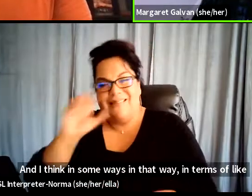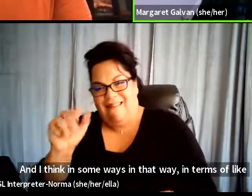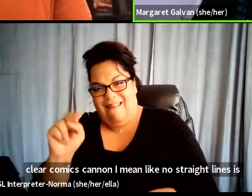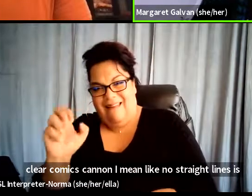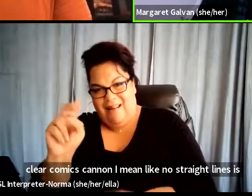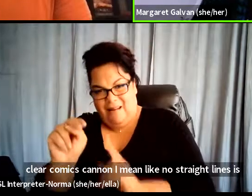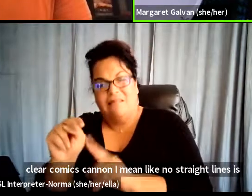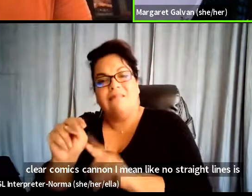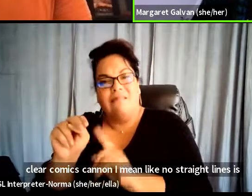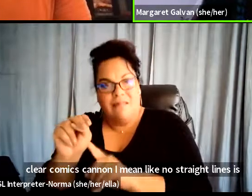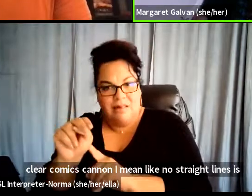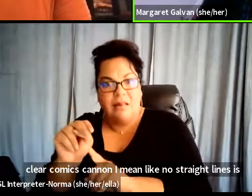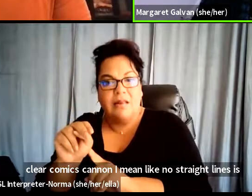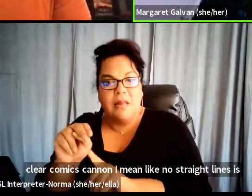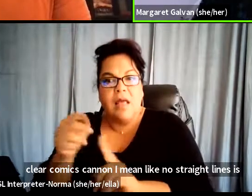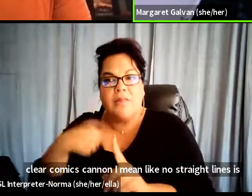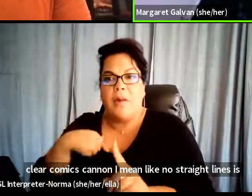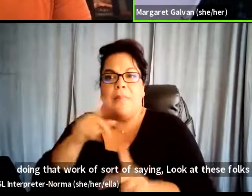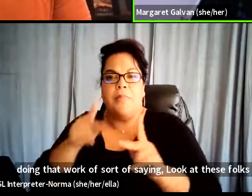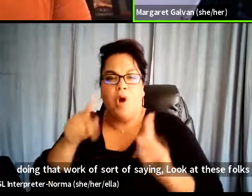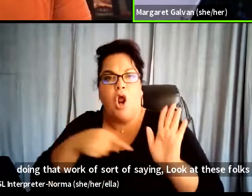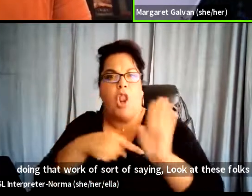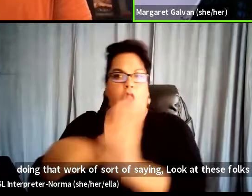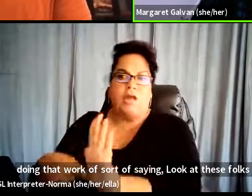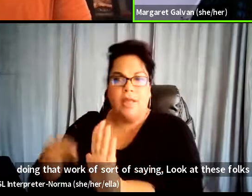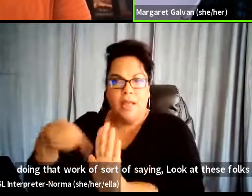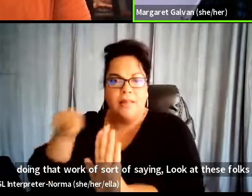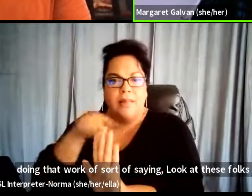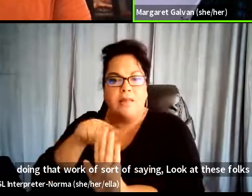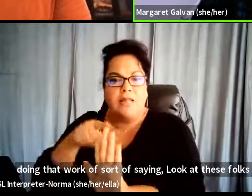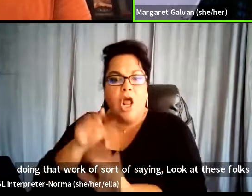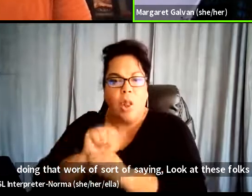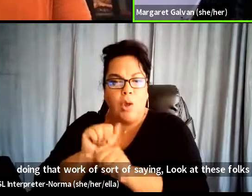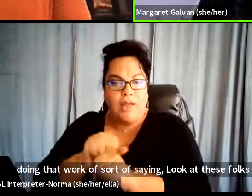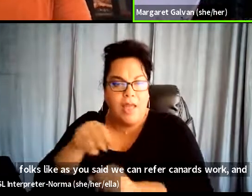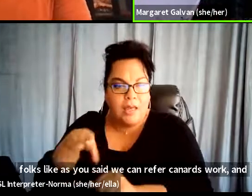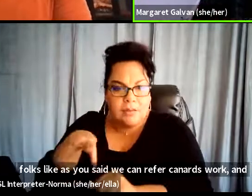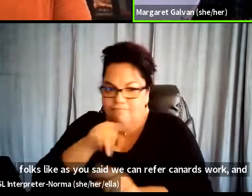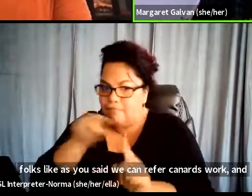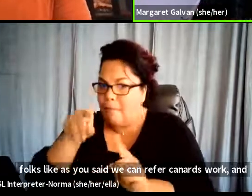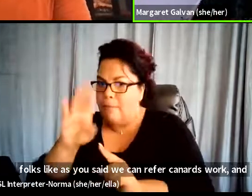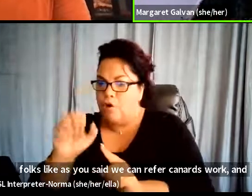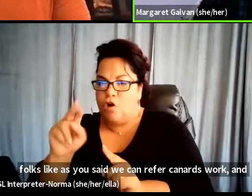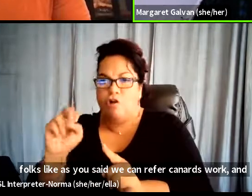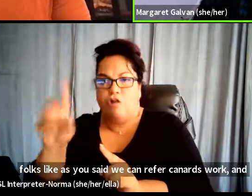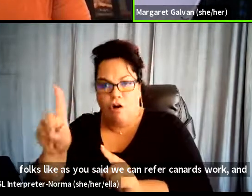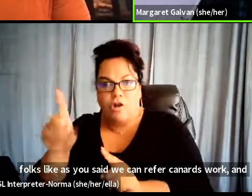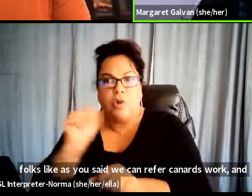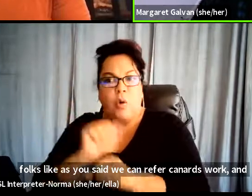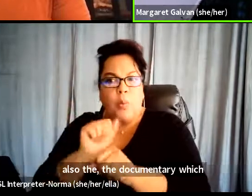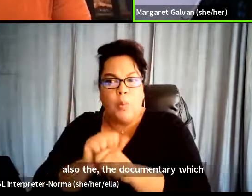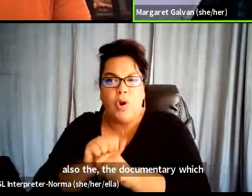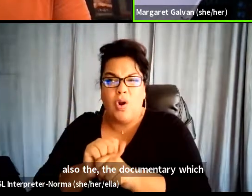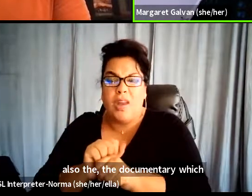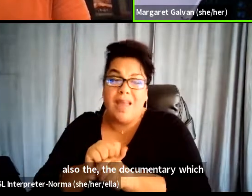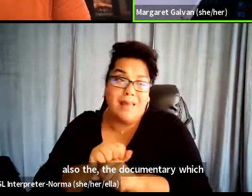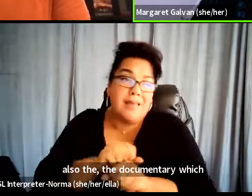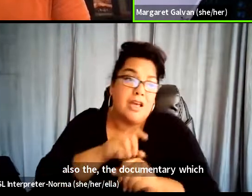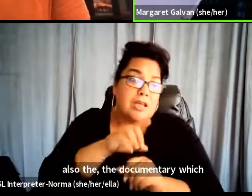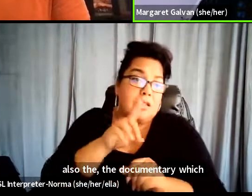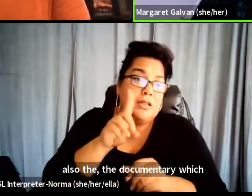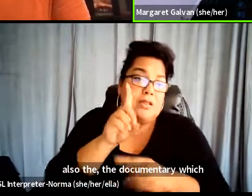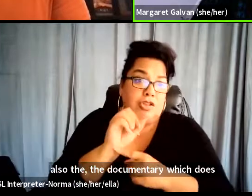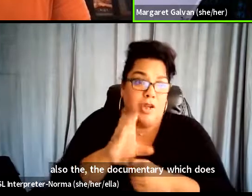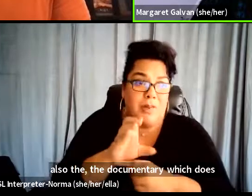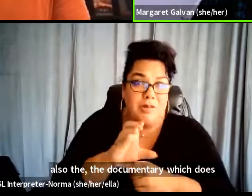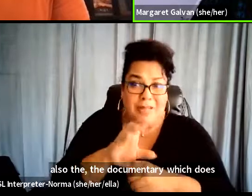sort of saying, look, look at these folks, like, as you said, look at Rupert Kennard's work, um, and also the, the documentary, which does that work too, but also in